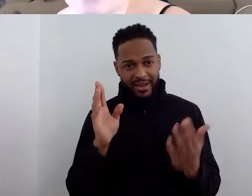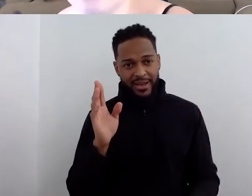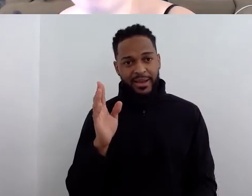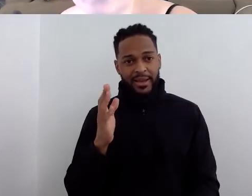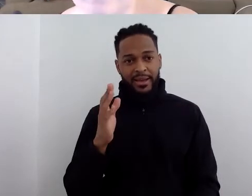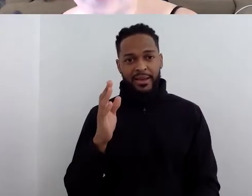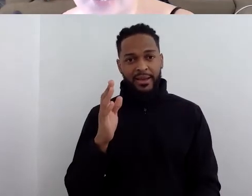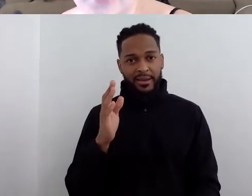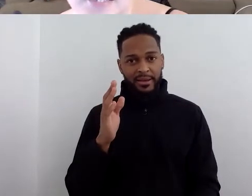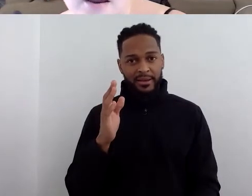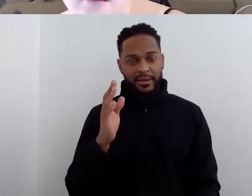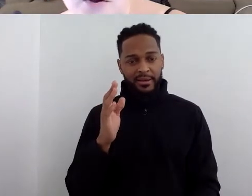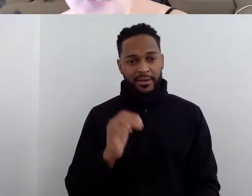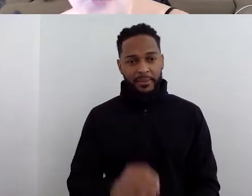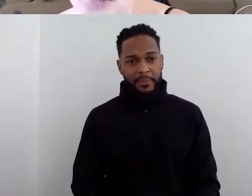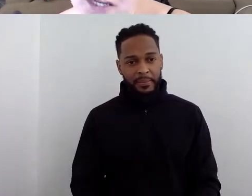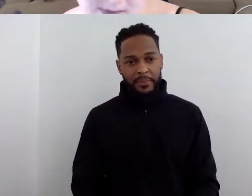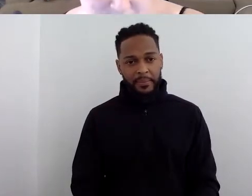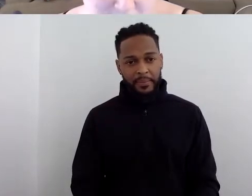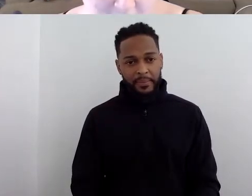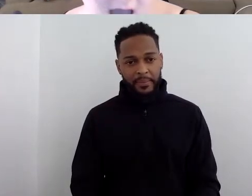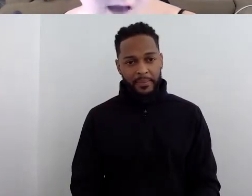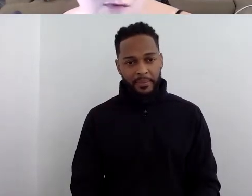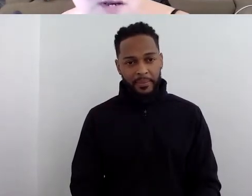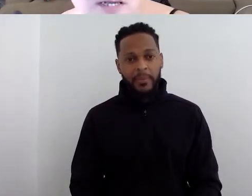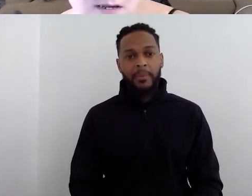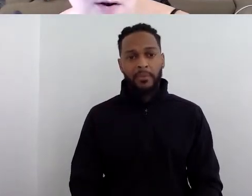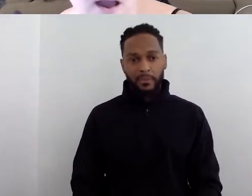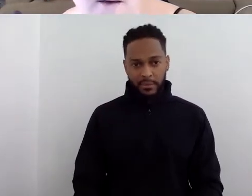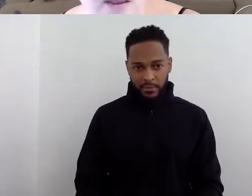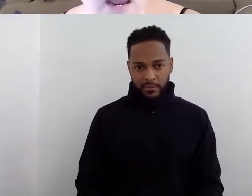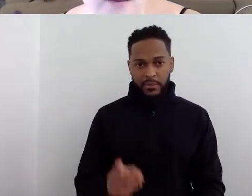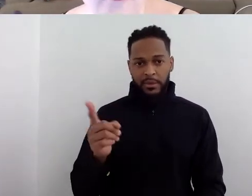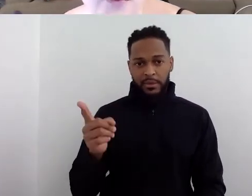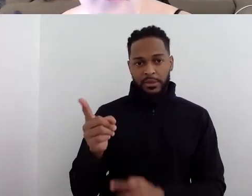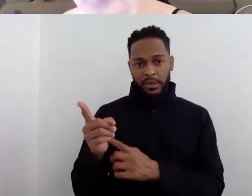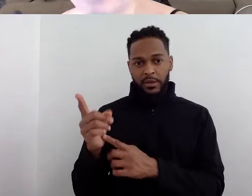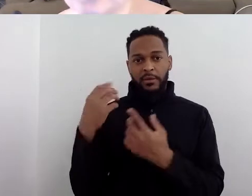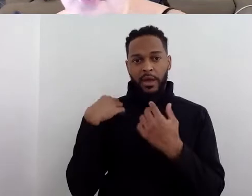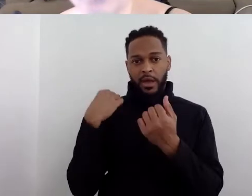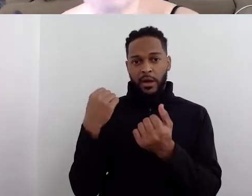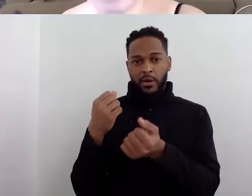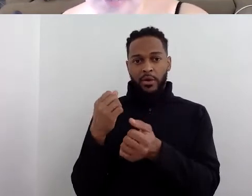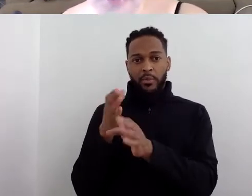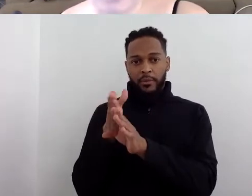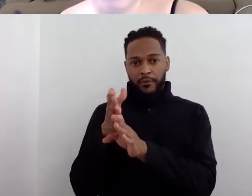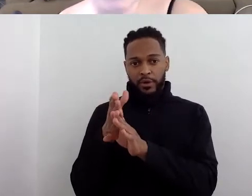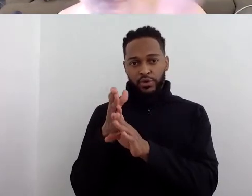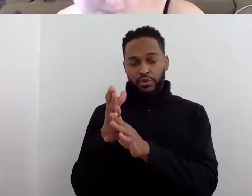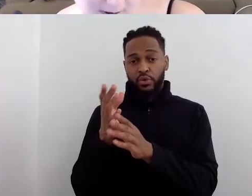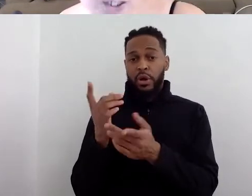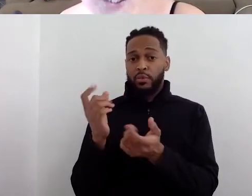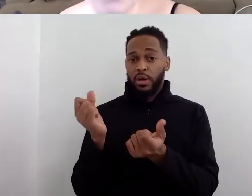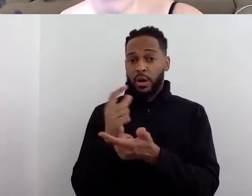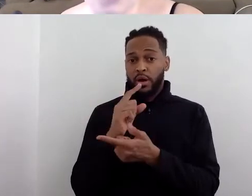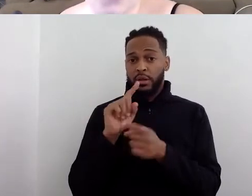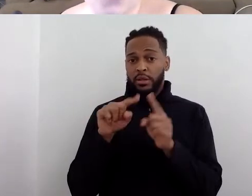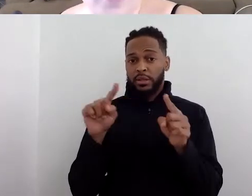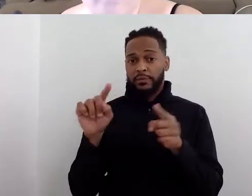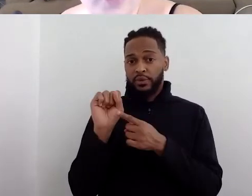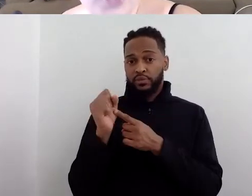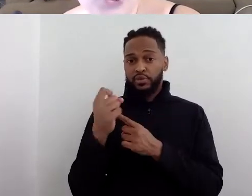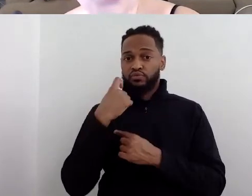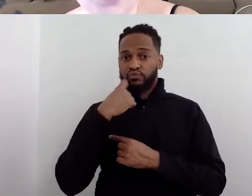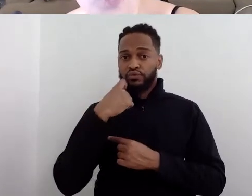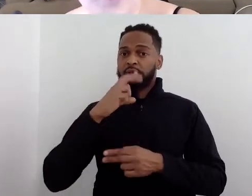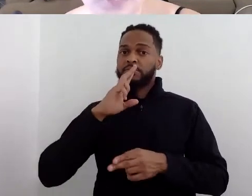and with all the previous case scenarios that you just mentioned, have you considered advocating for the many disabled citizens, patients, who